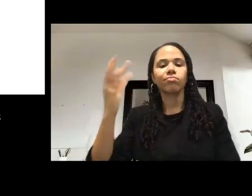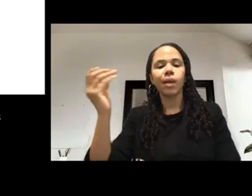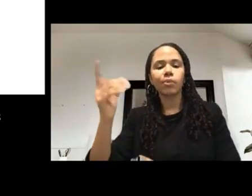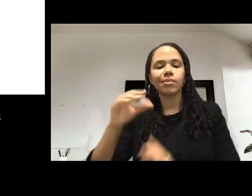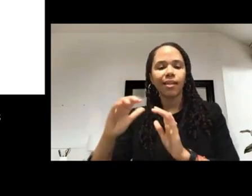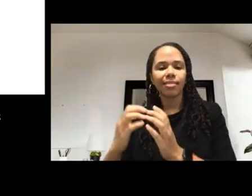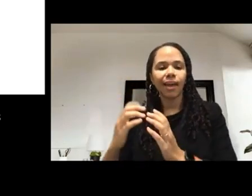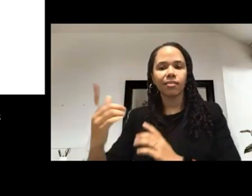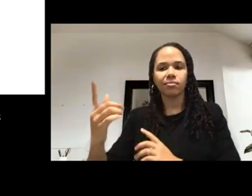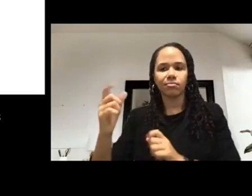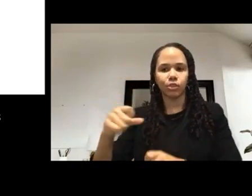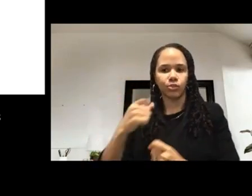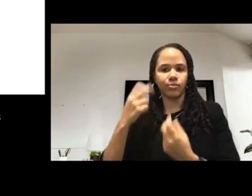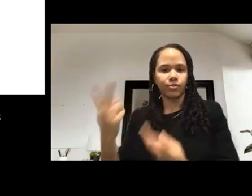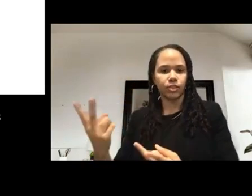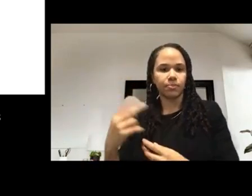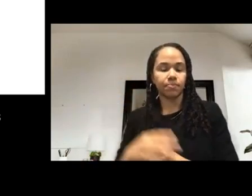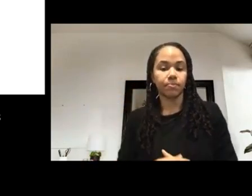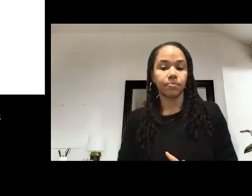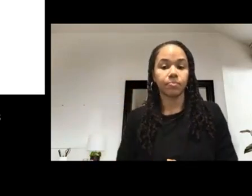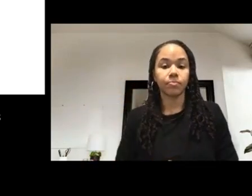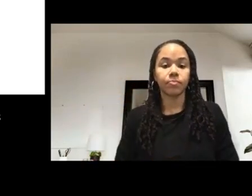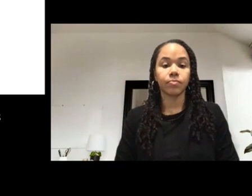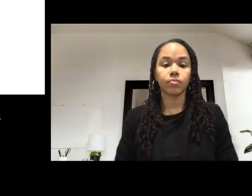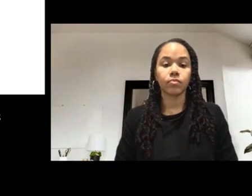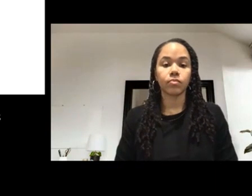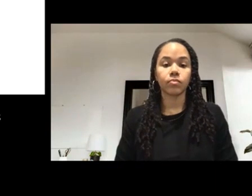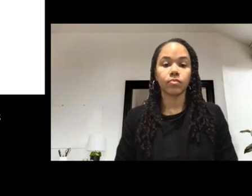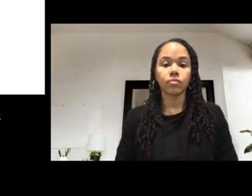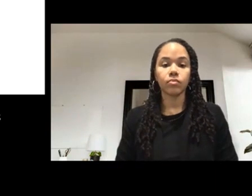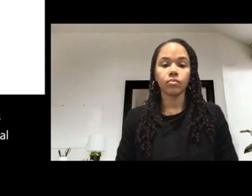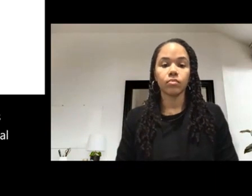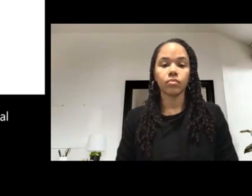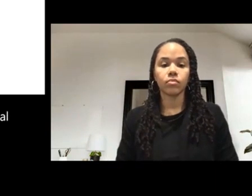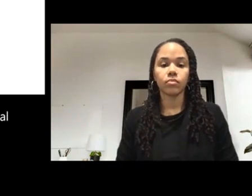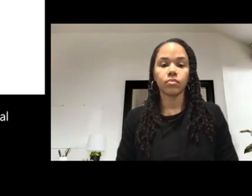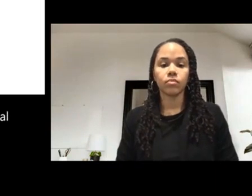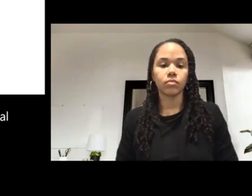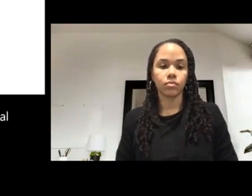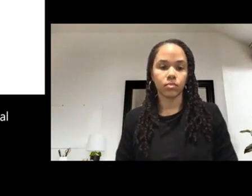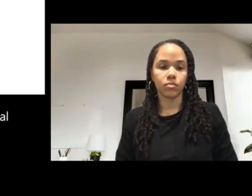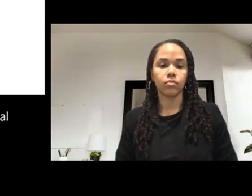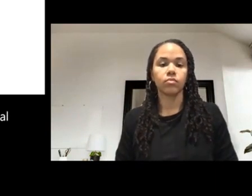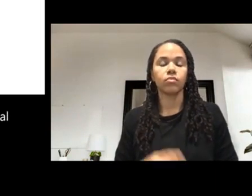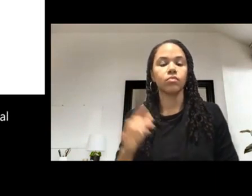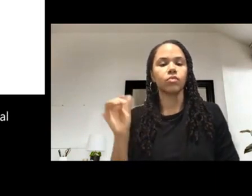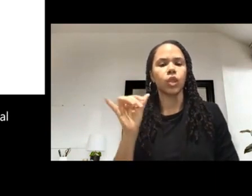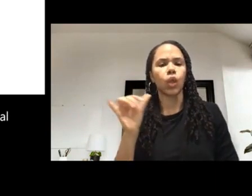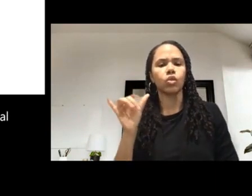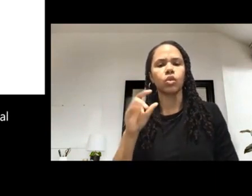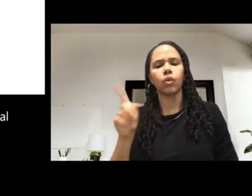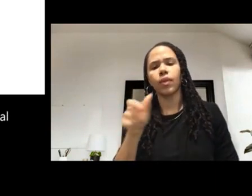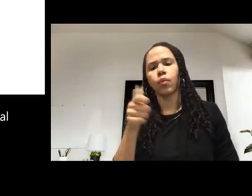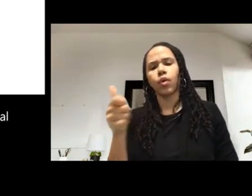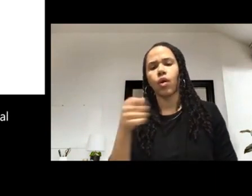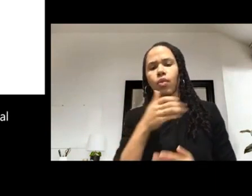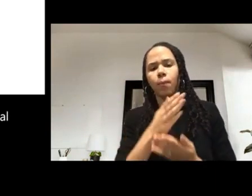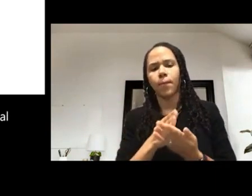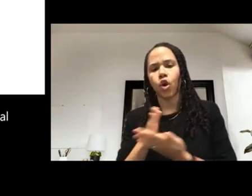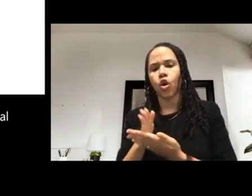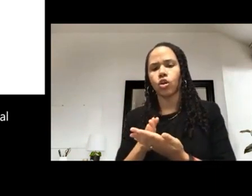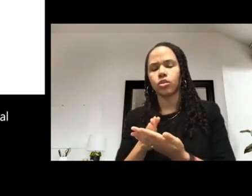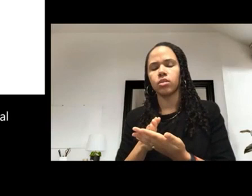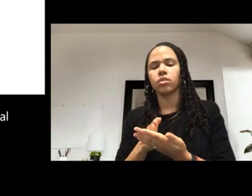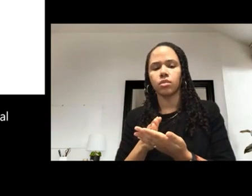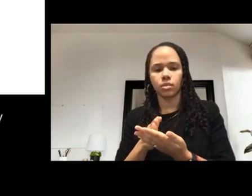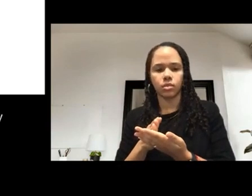And in addition, we also had them practice individual components of the course, of the presentation, over the prior week, so that they would get